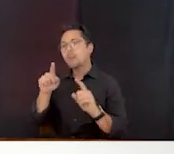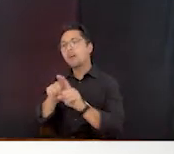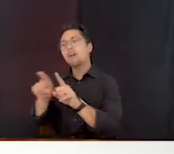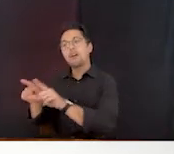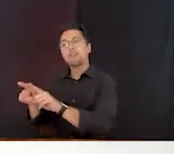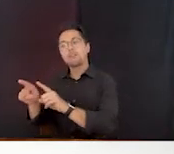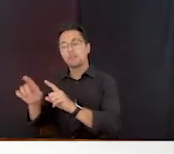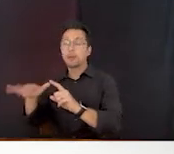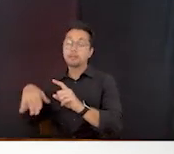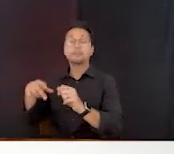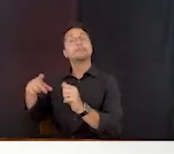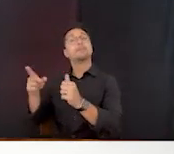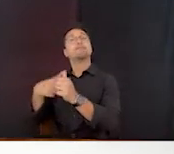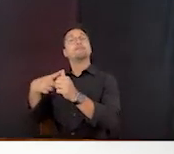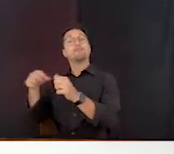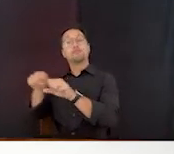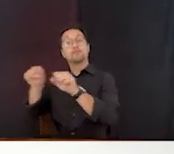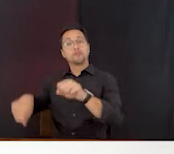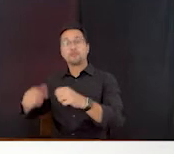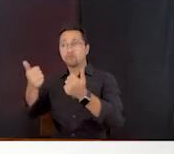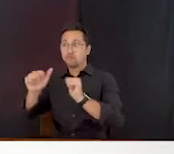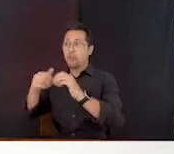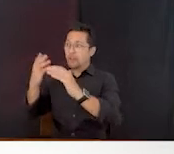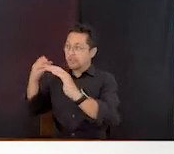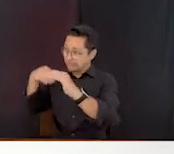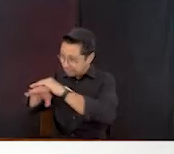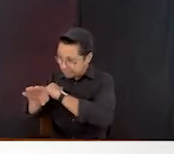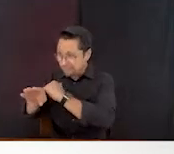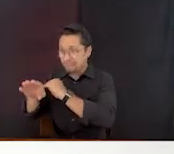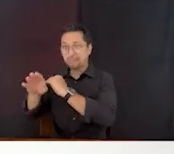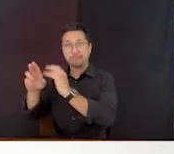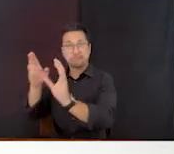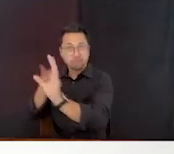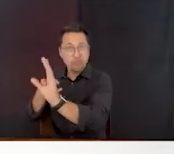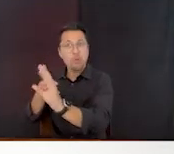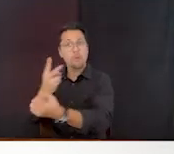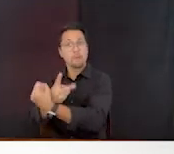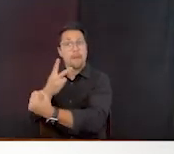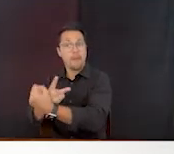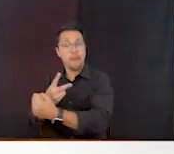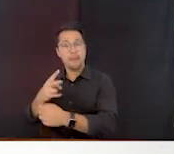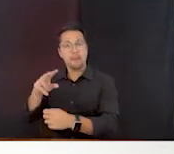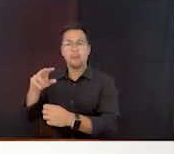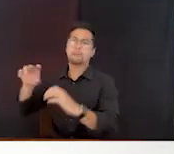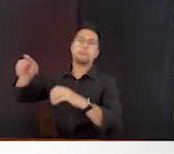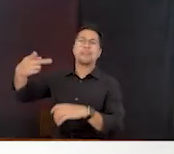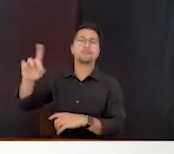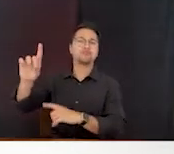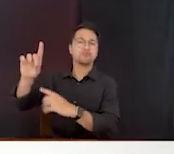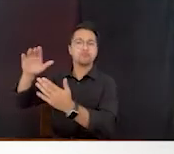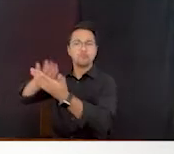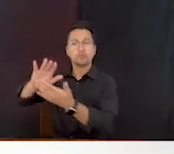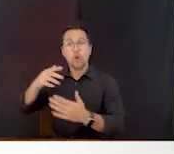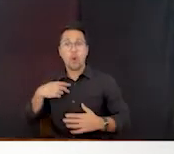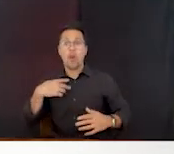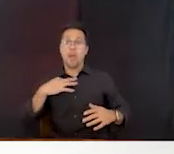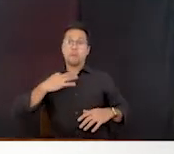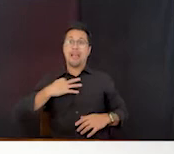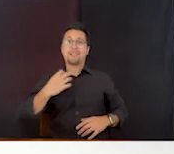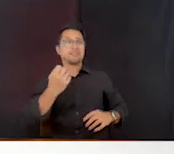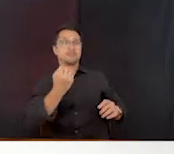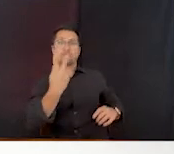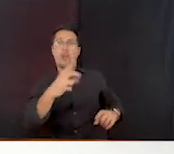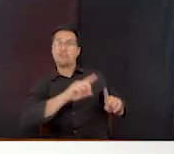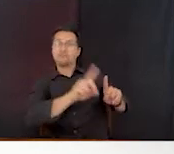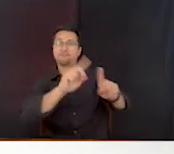the first semester was getting into grad school, and I was able to do that. I applied for like 12 schools. I got accepted into